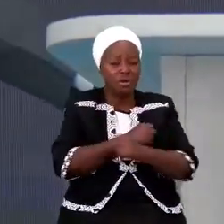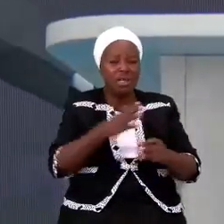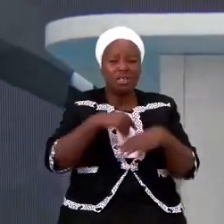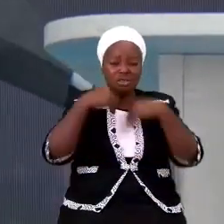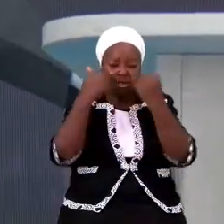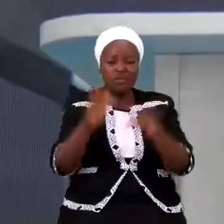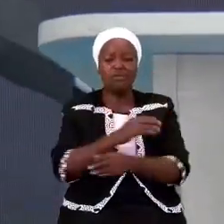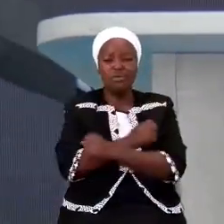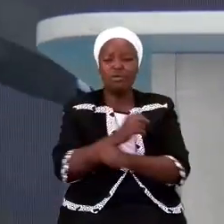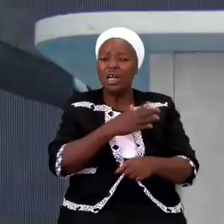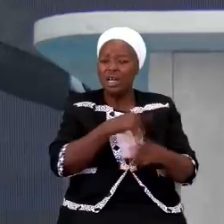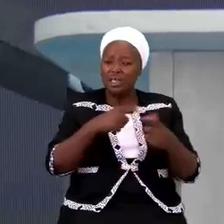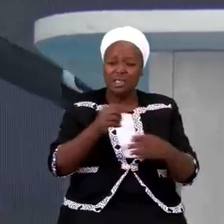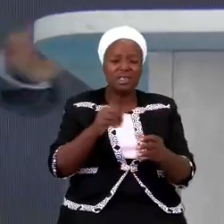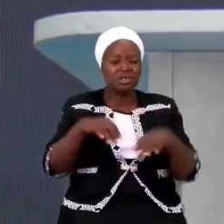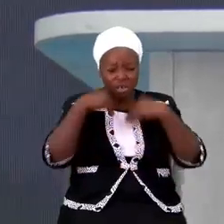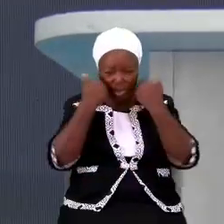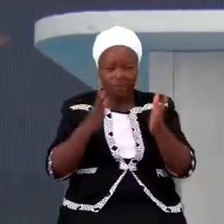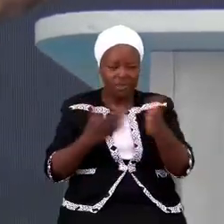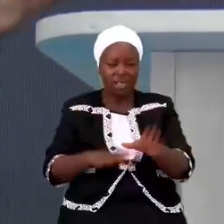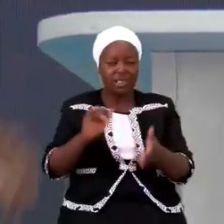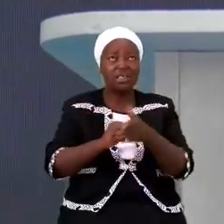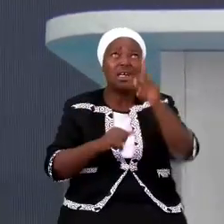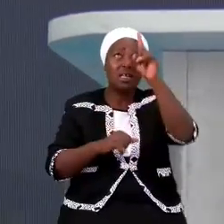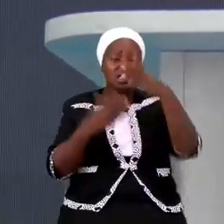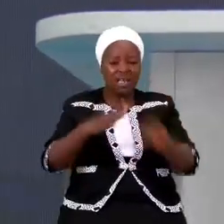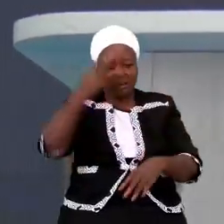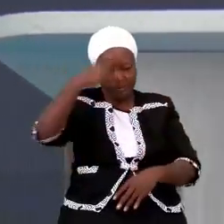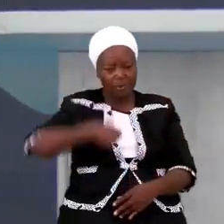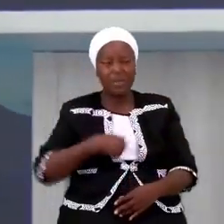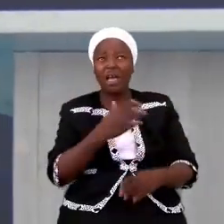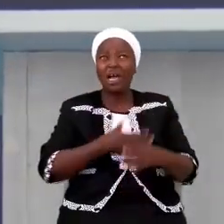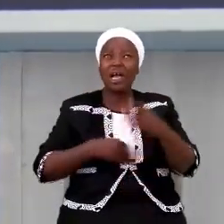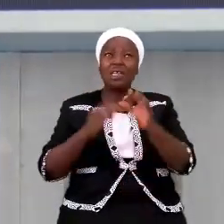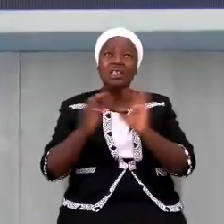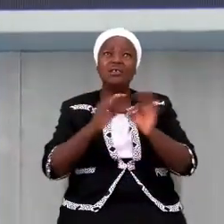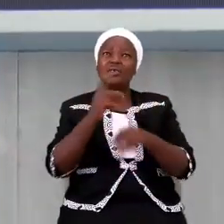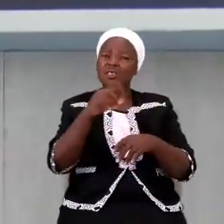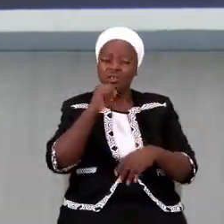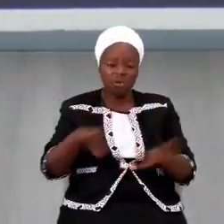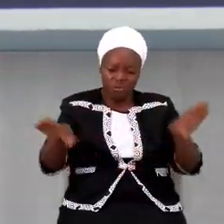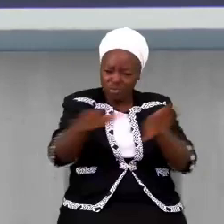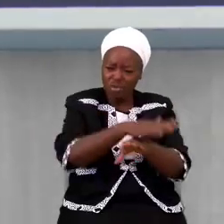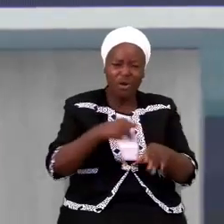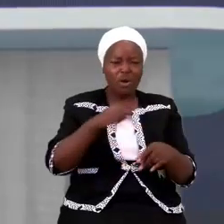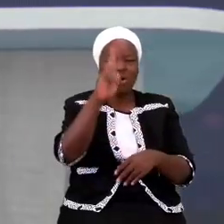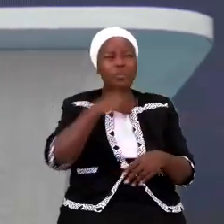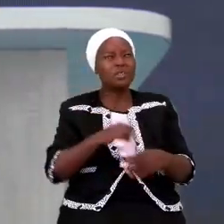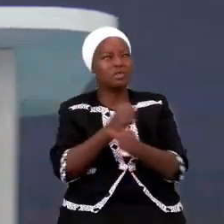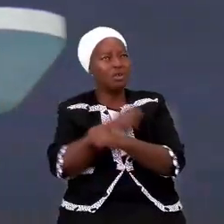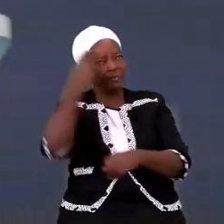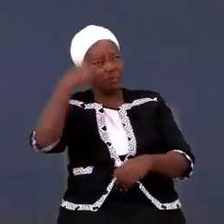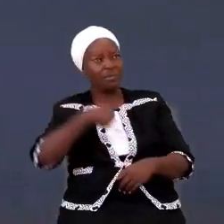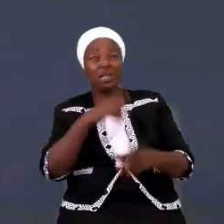cover up his love for you, you come out and say, I love Jesus. He's my Savior. I love